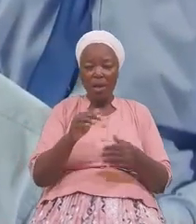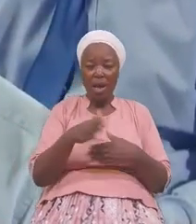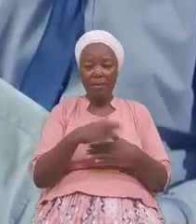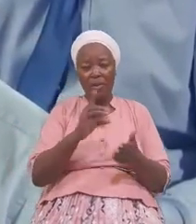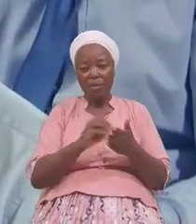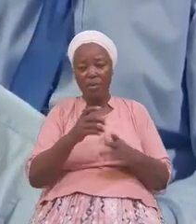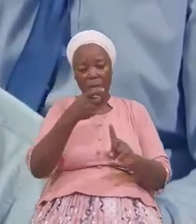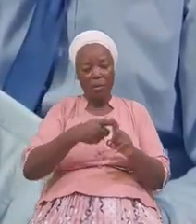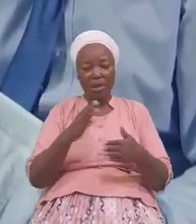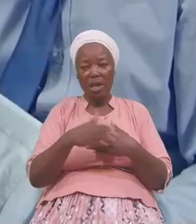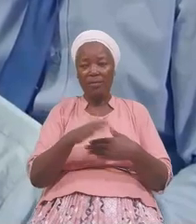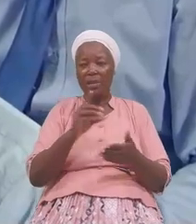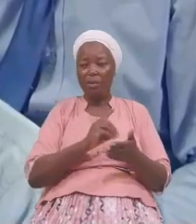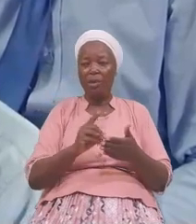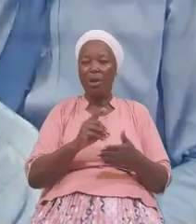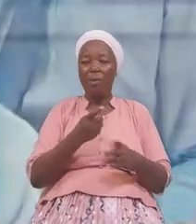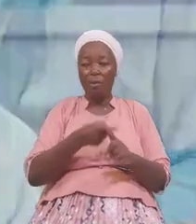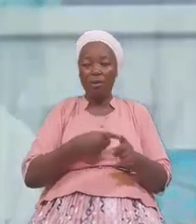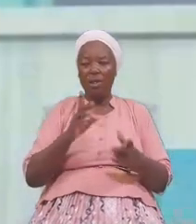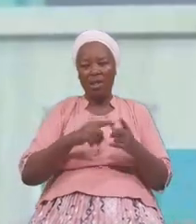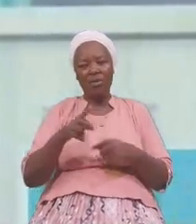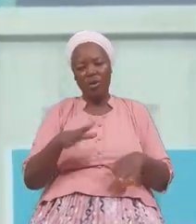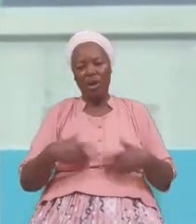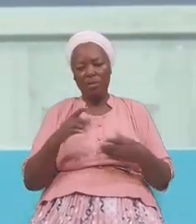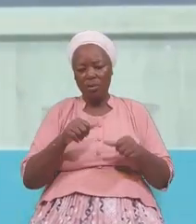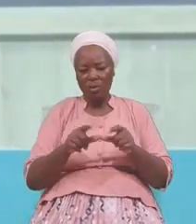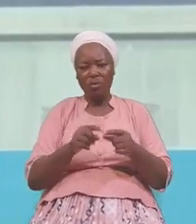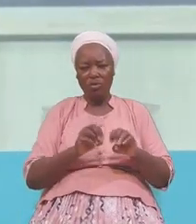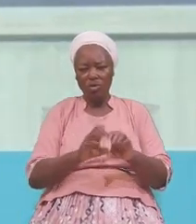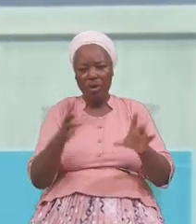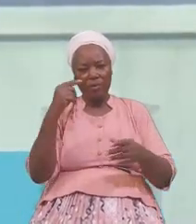month, your life will keep on shining for